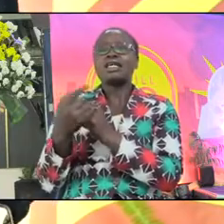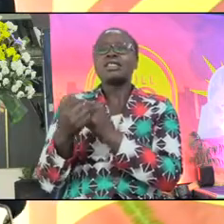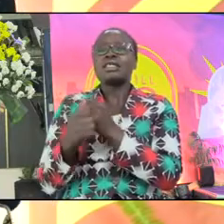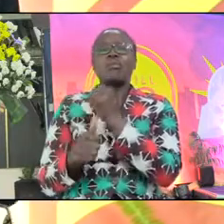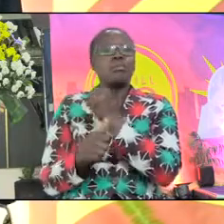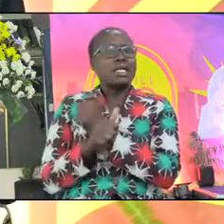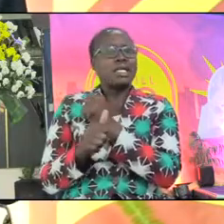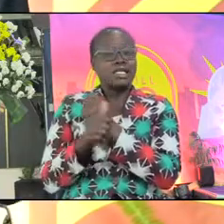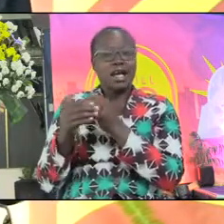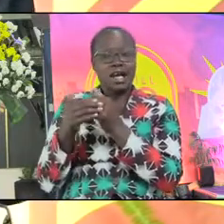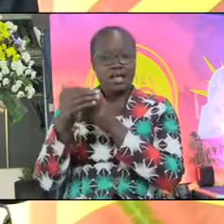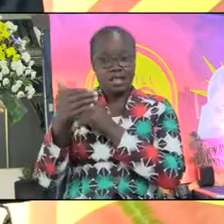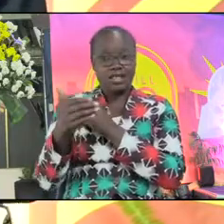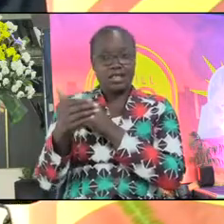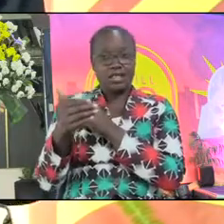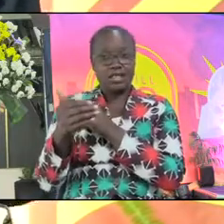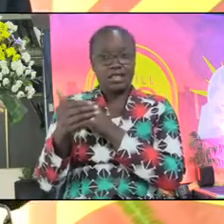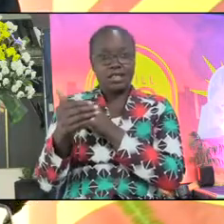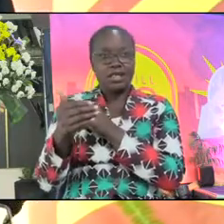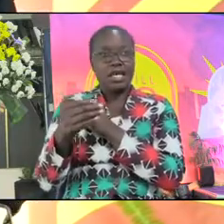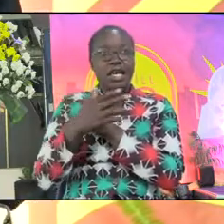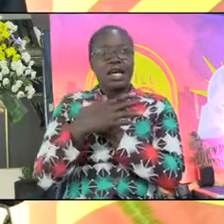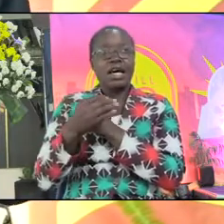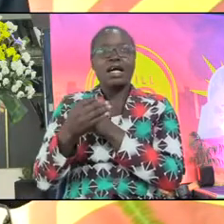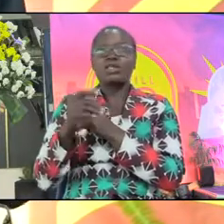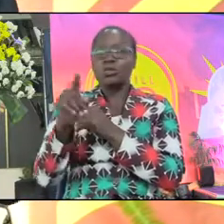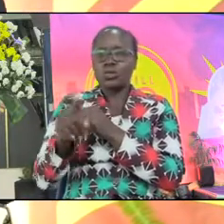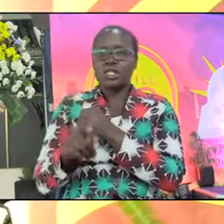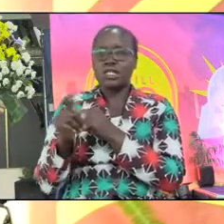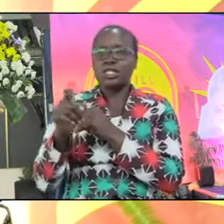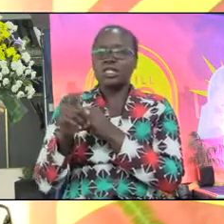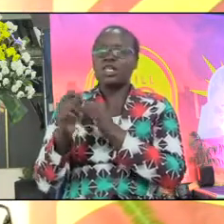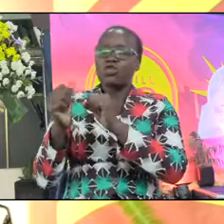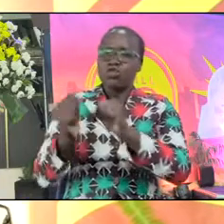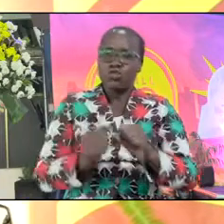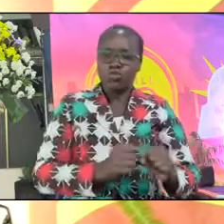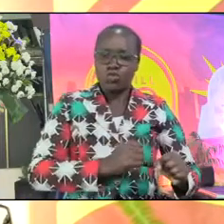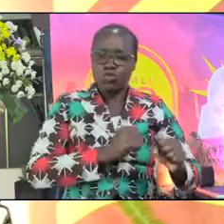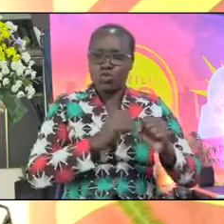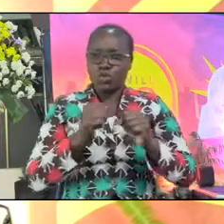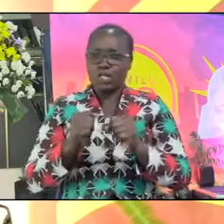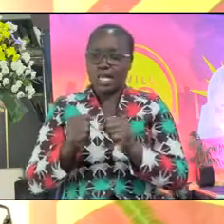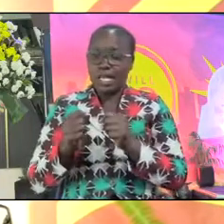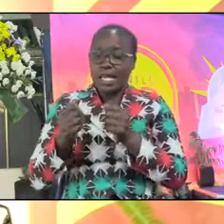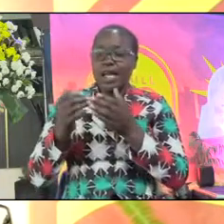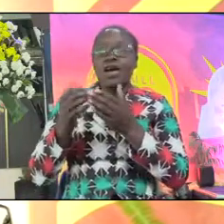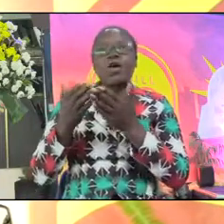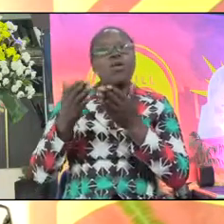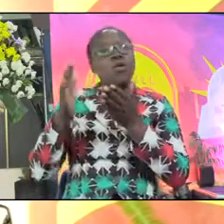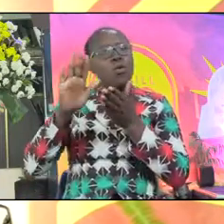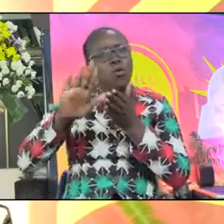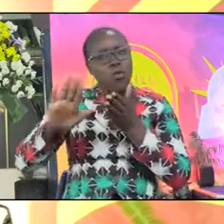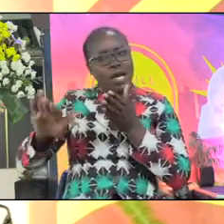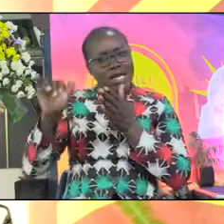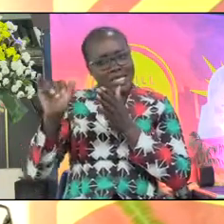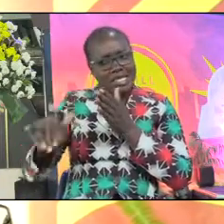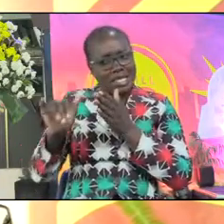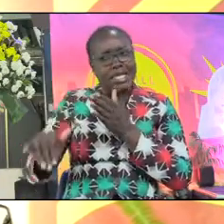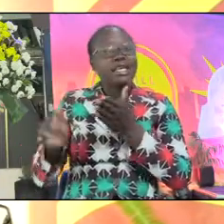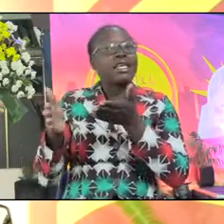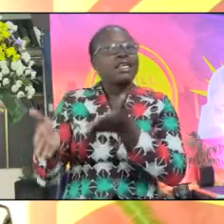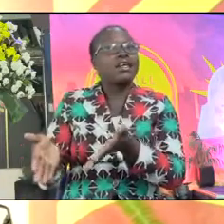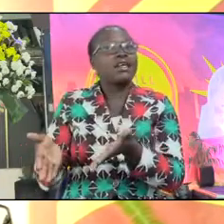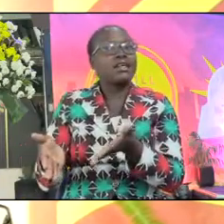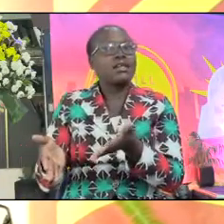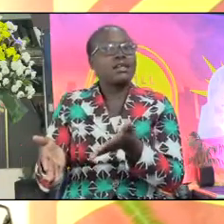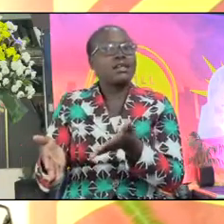some danger. And we need to stay right where we